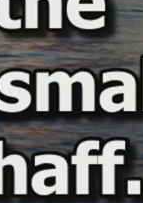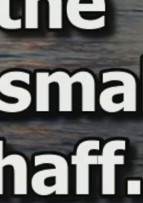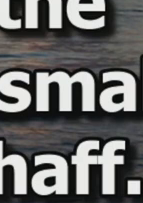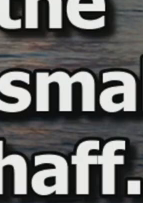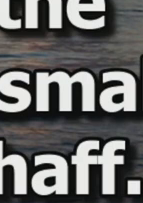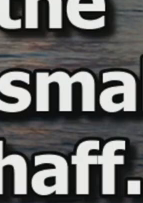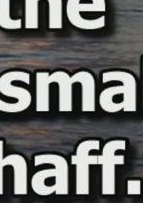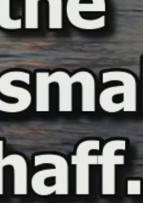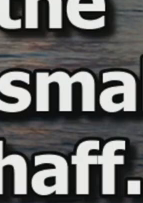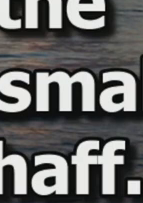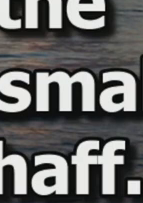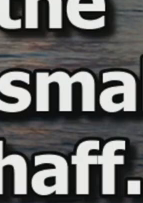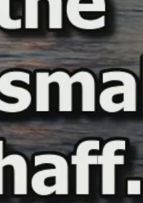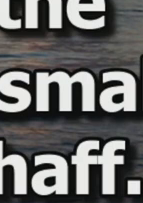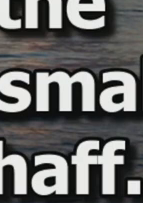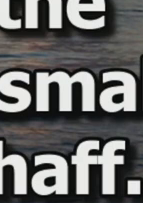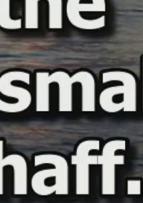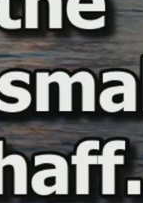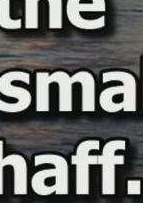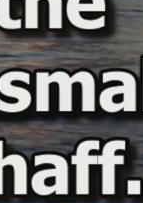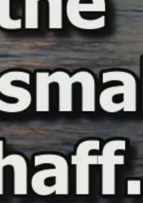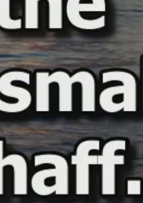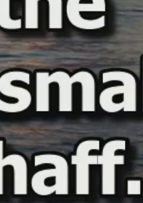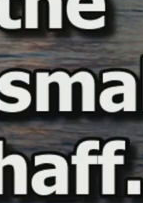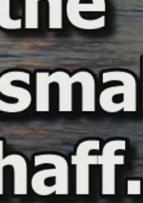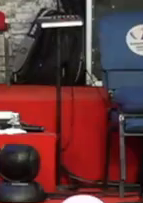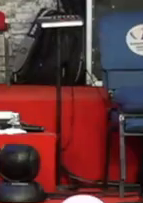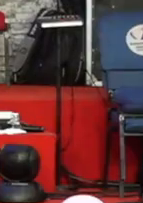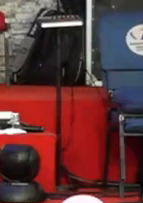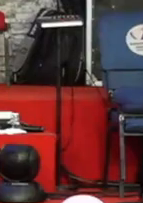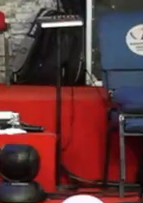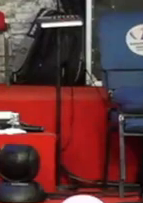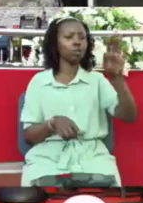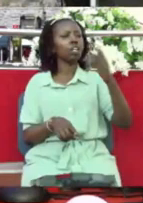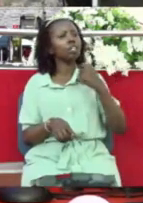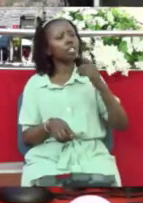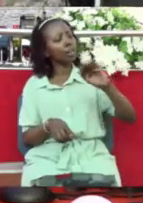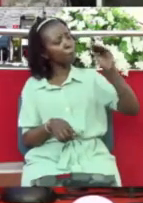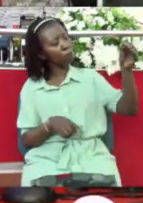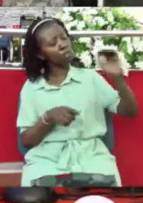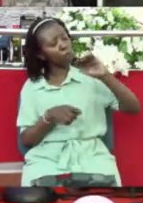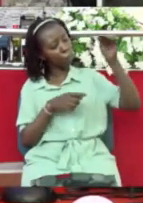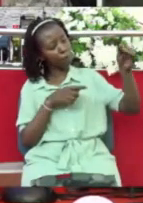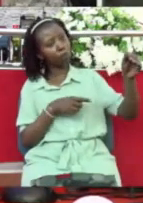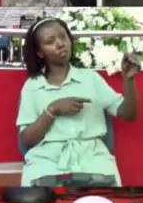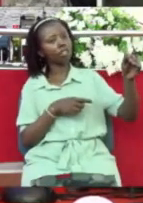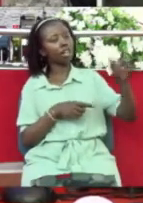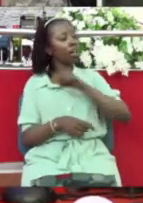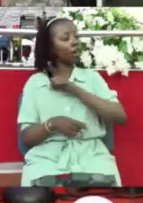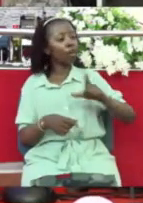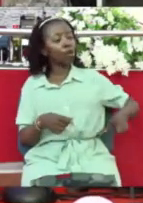like chaff. So you look at your mountain and you tell the mountain, the Lord